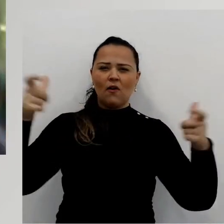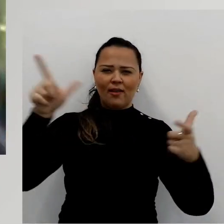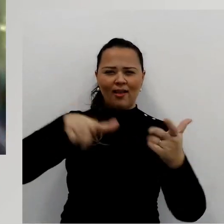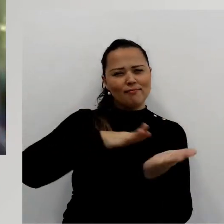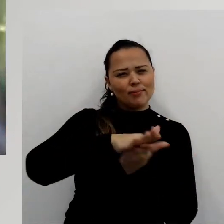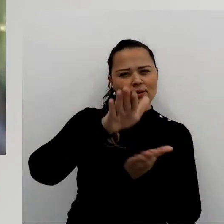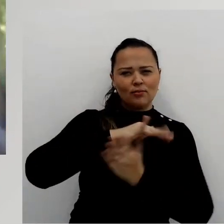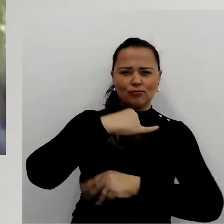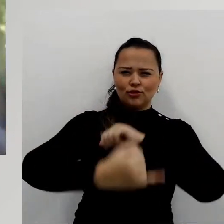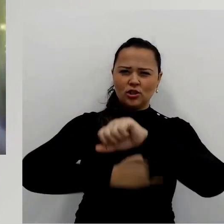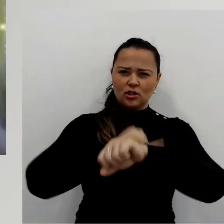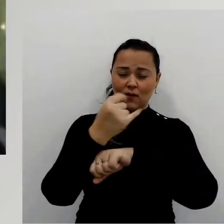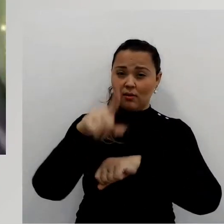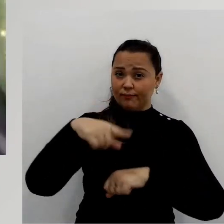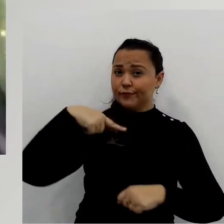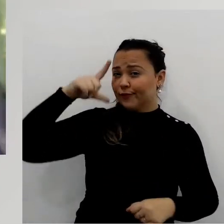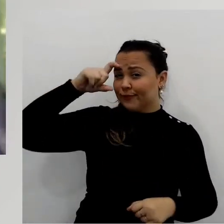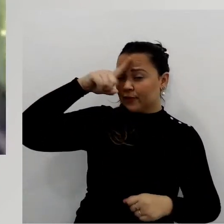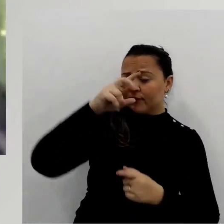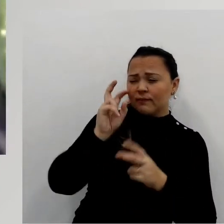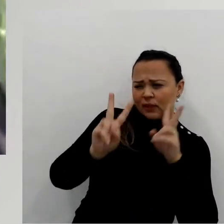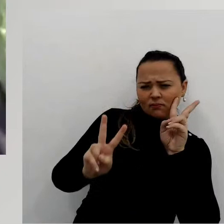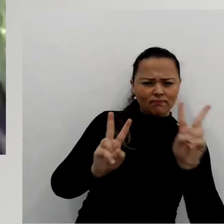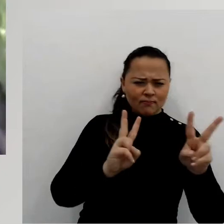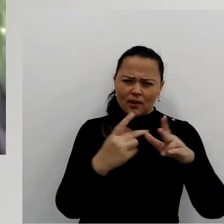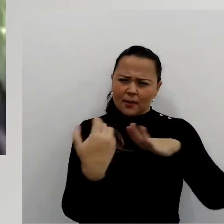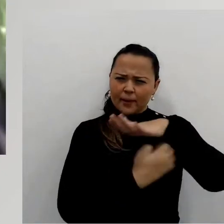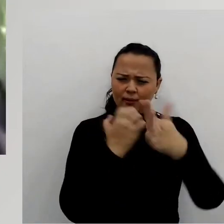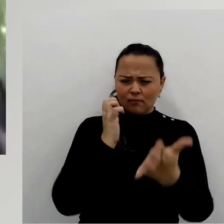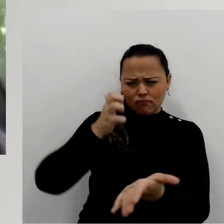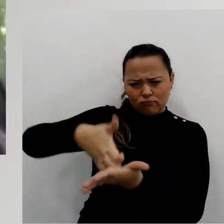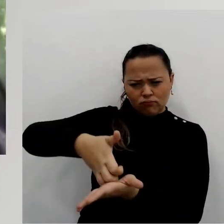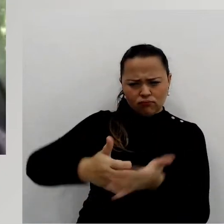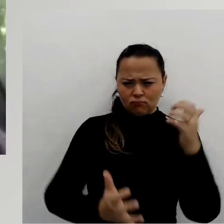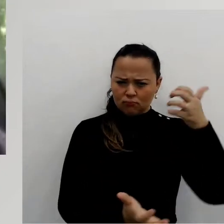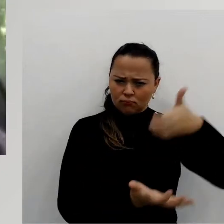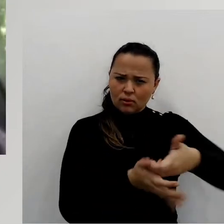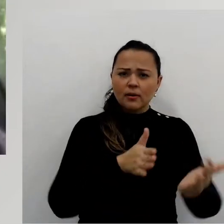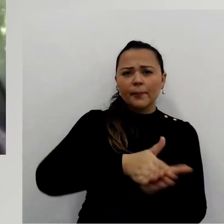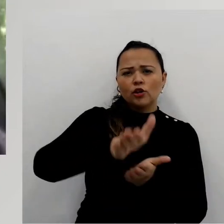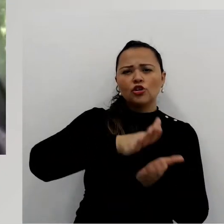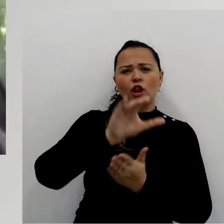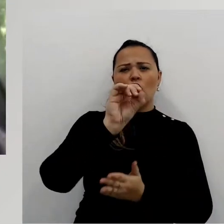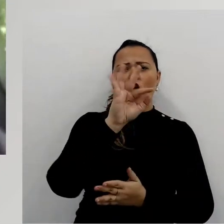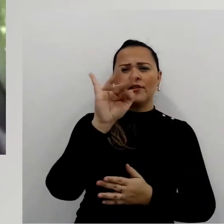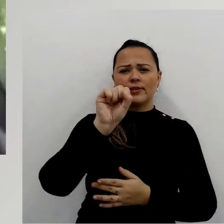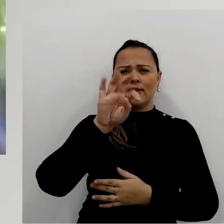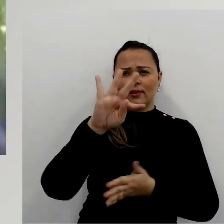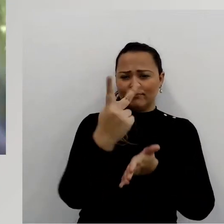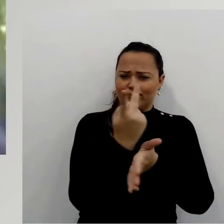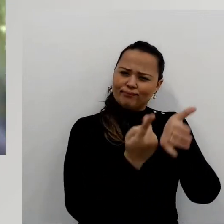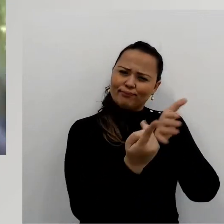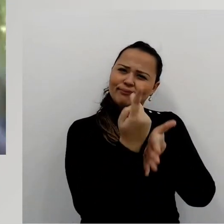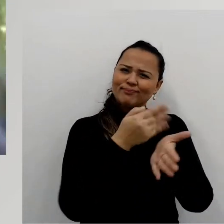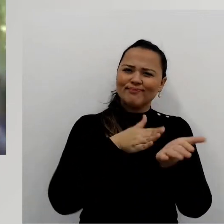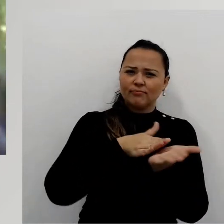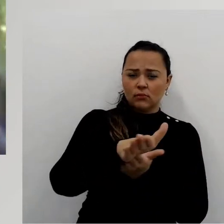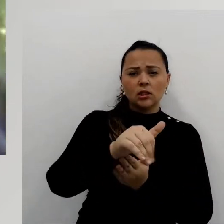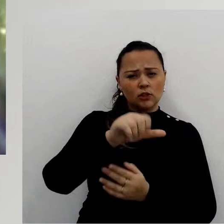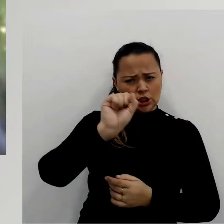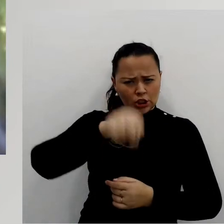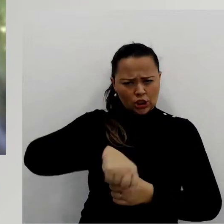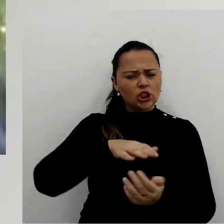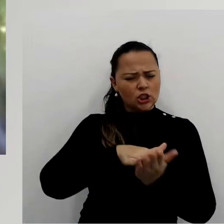buying major offset presses. So yes, digital printing has some weaknesses, but it also has many advantages